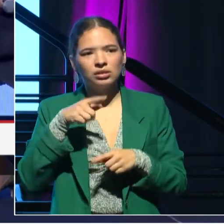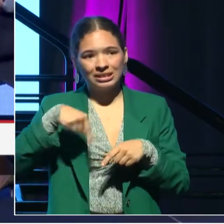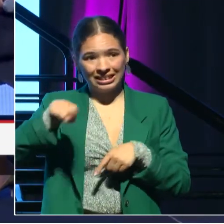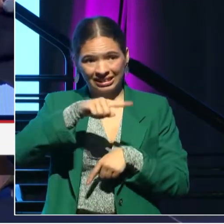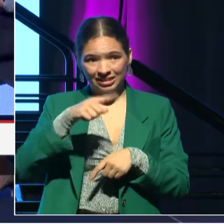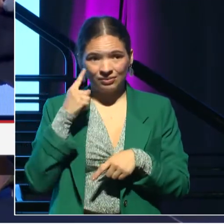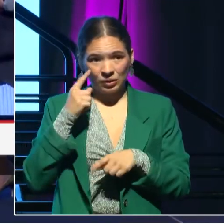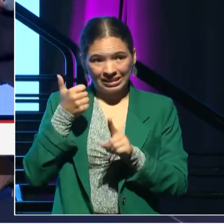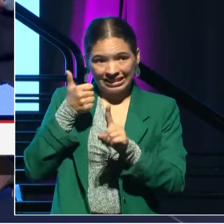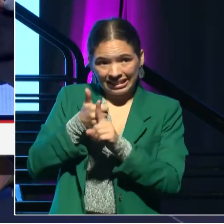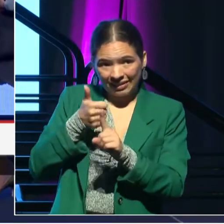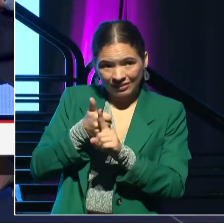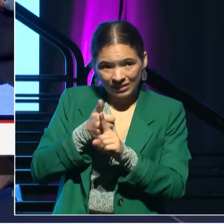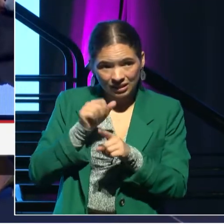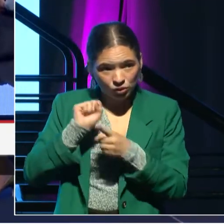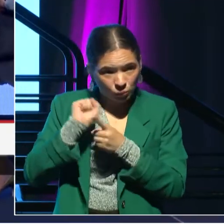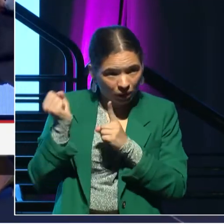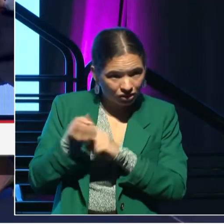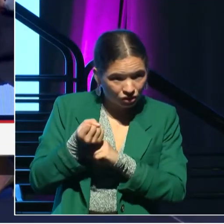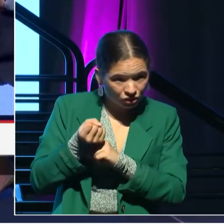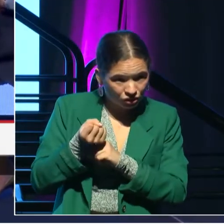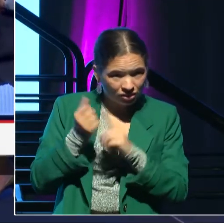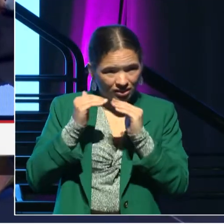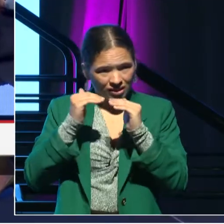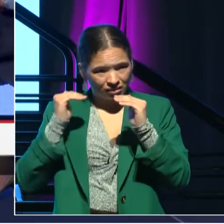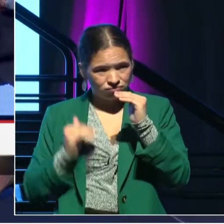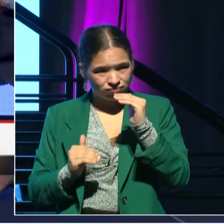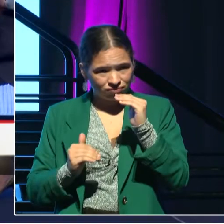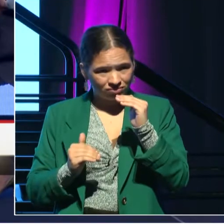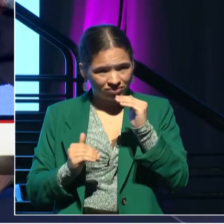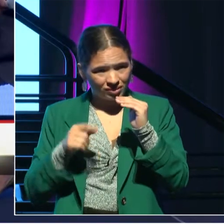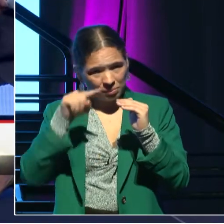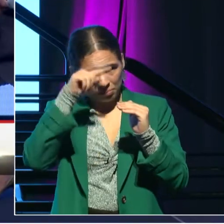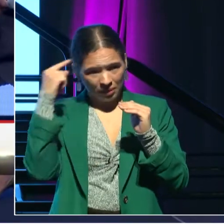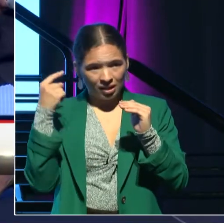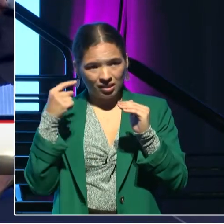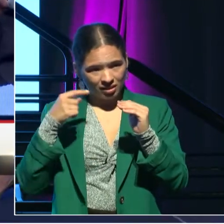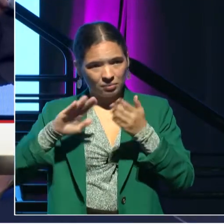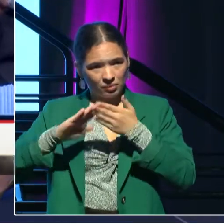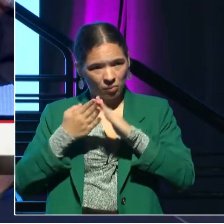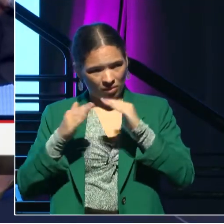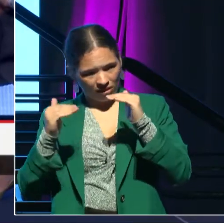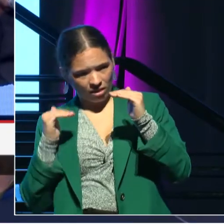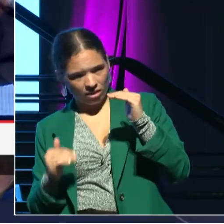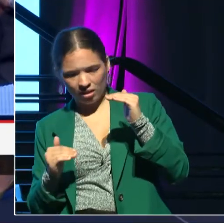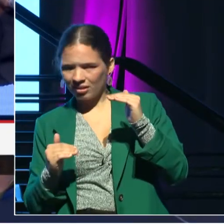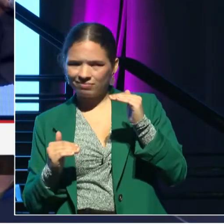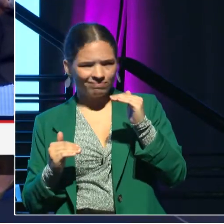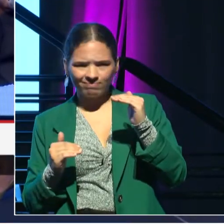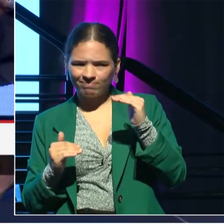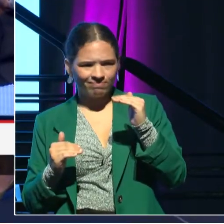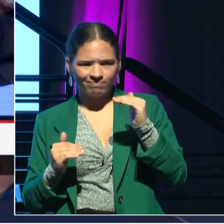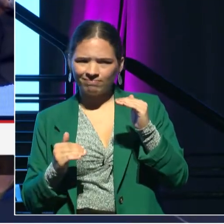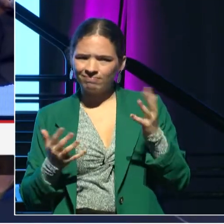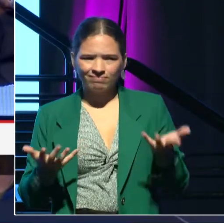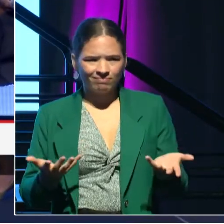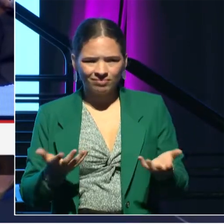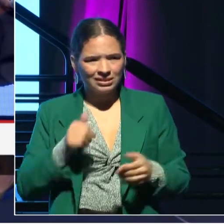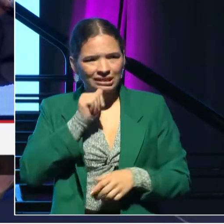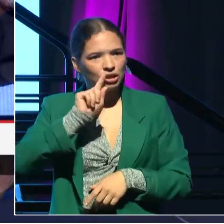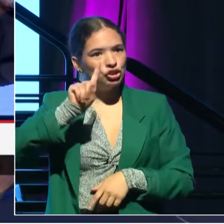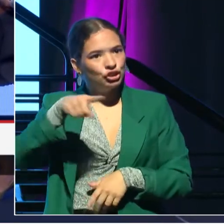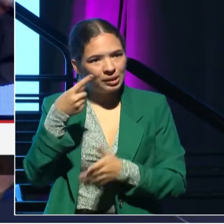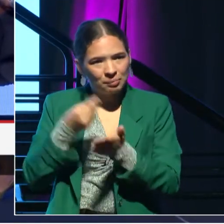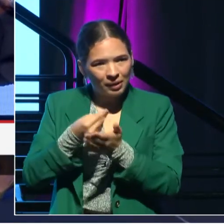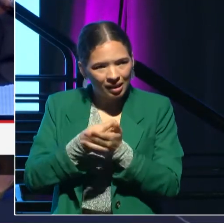society have created such disparities in the African American community. So it's not just about financial resources, it